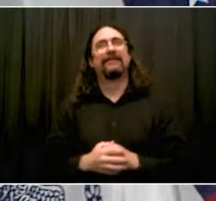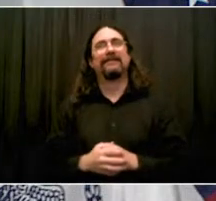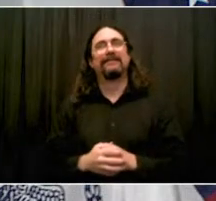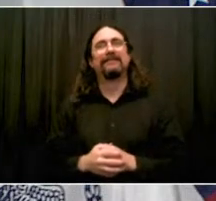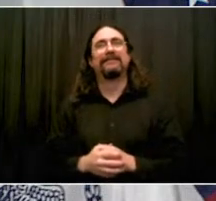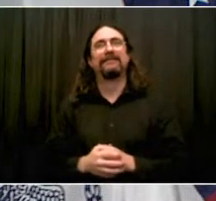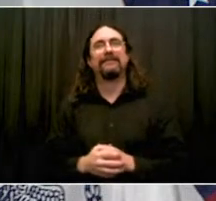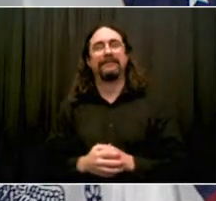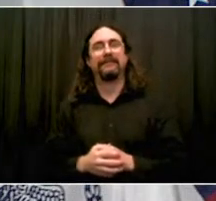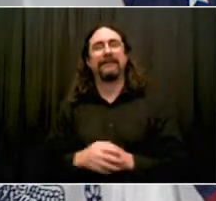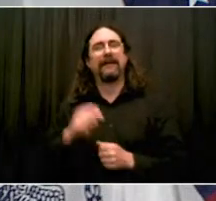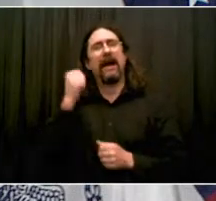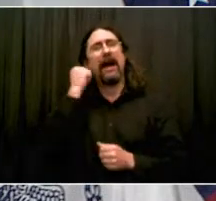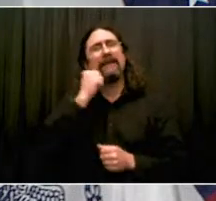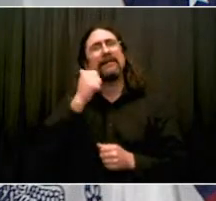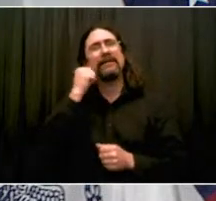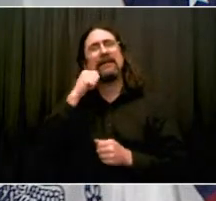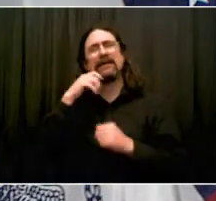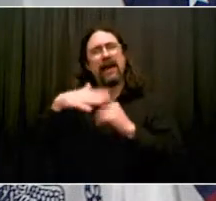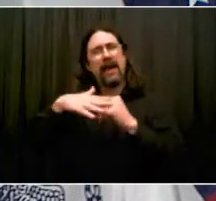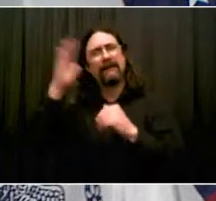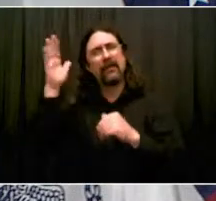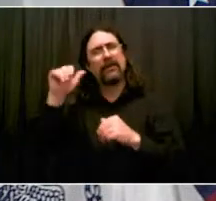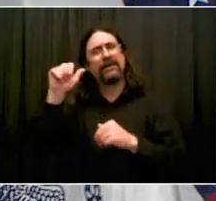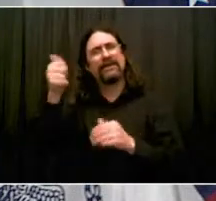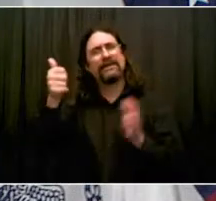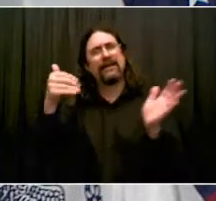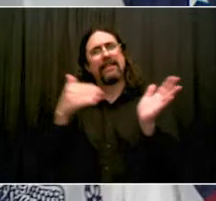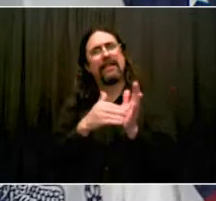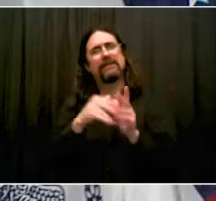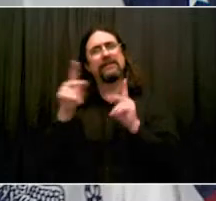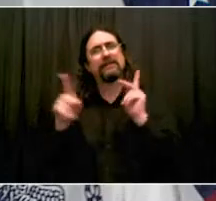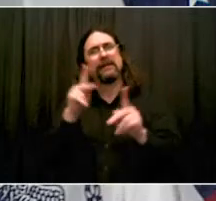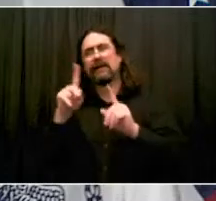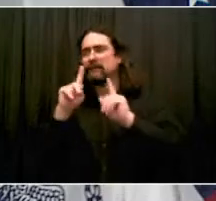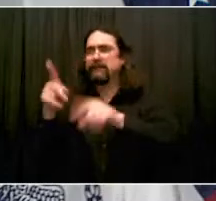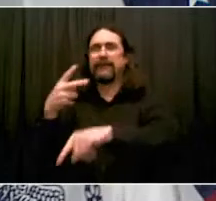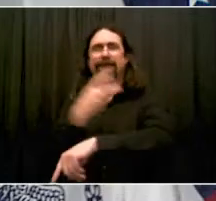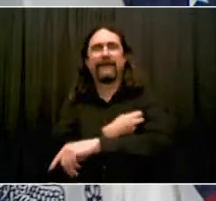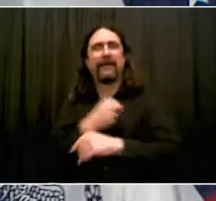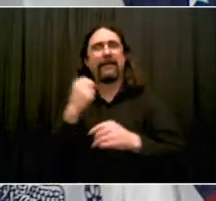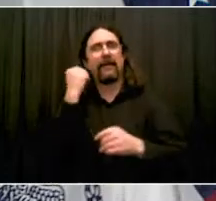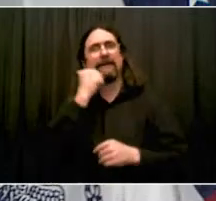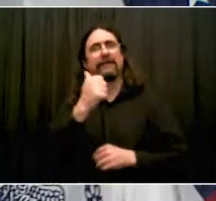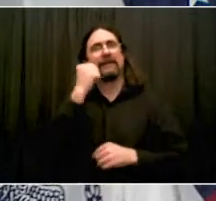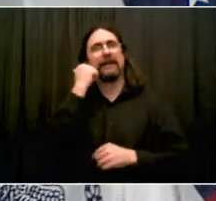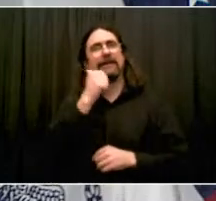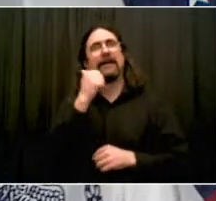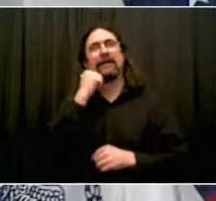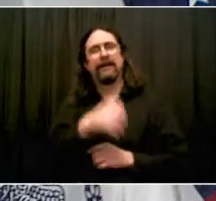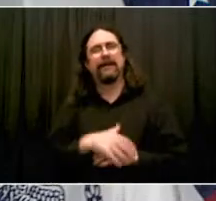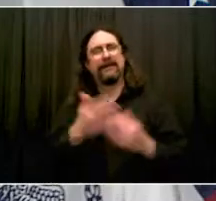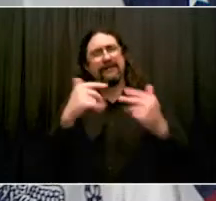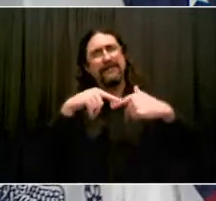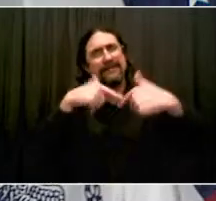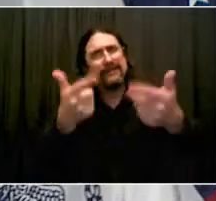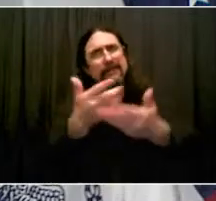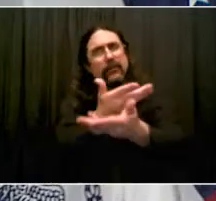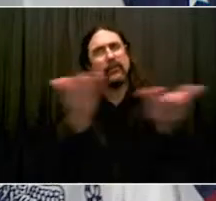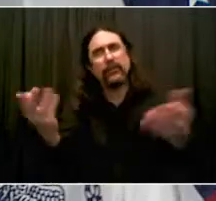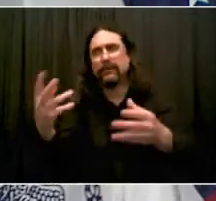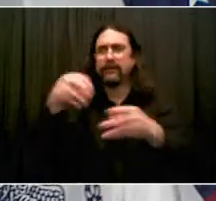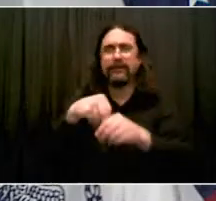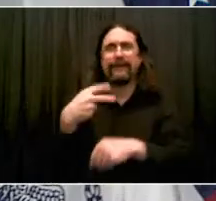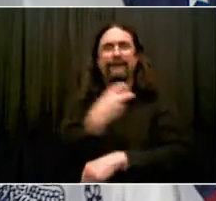second shots. If you have not yet done so, you should be one of them today and help move us forward. A few words in